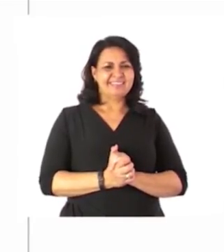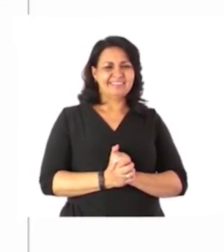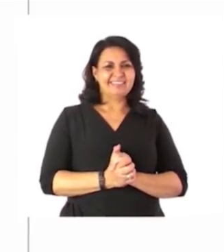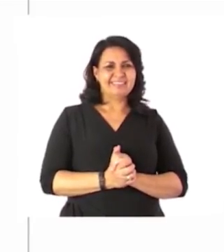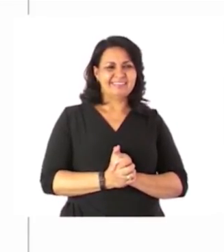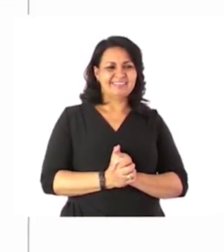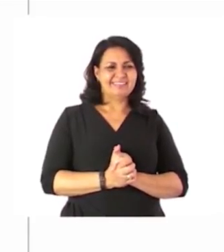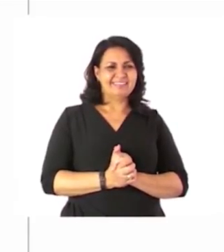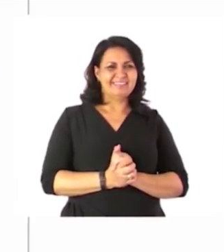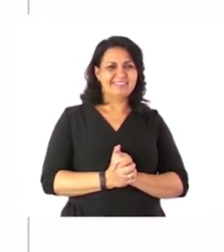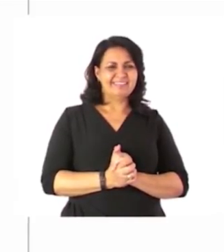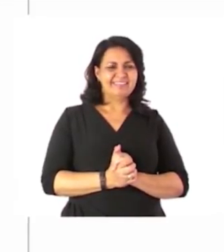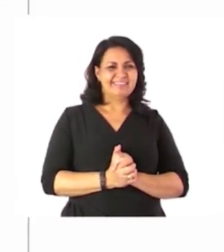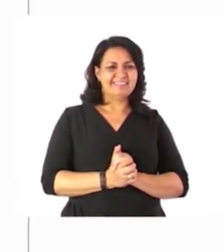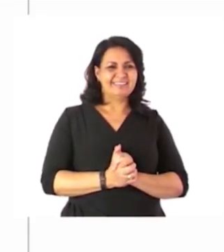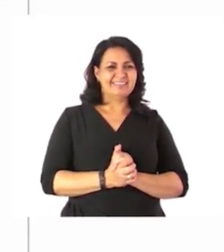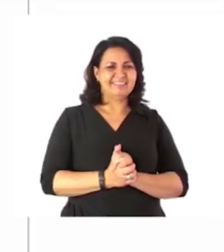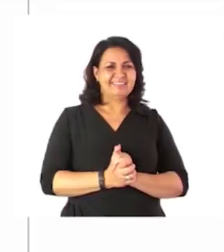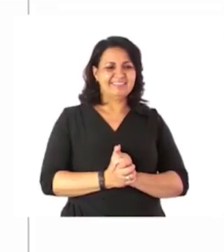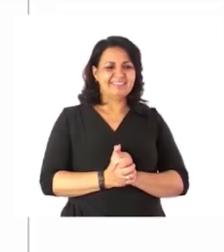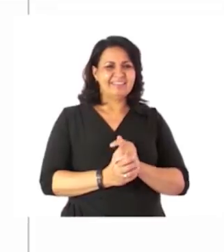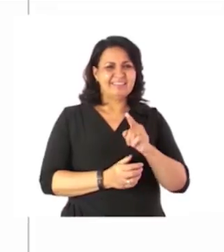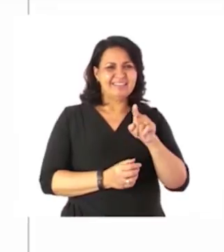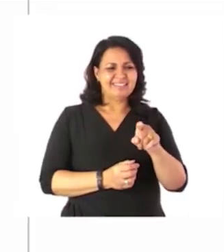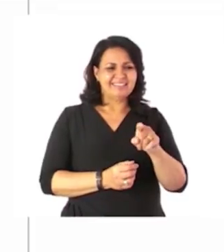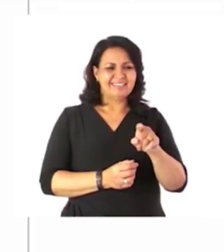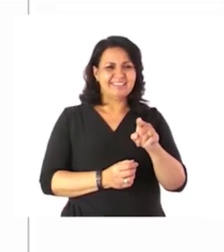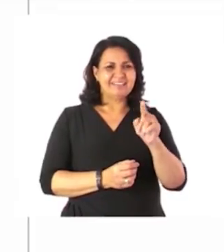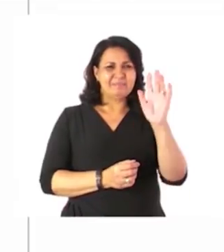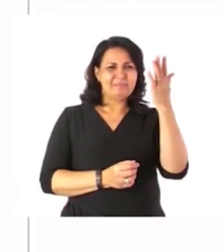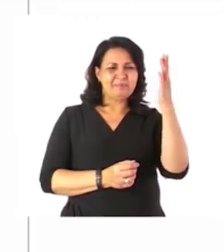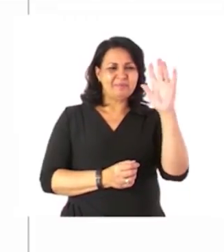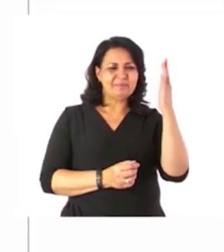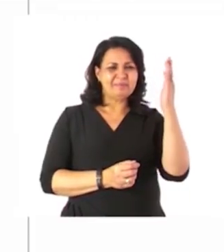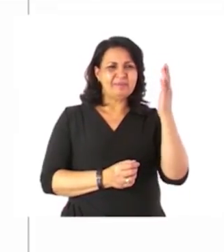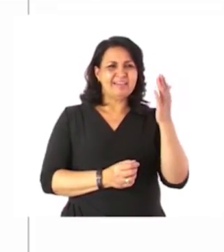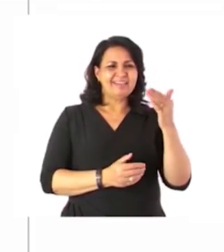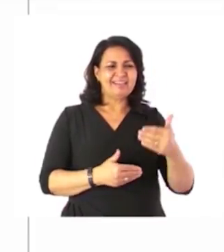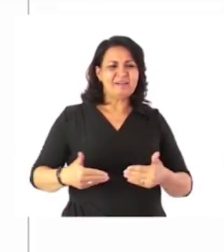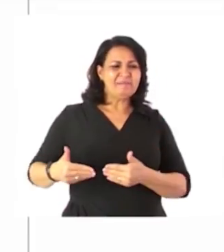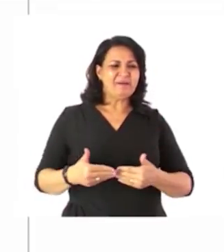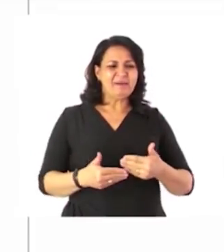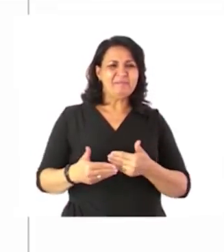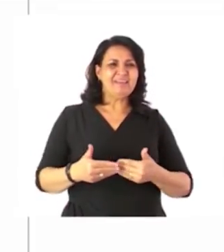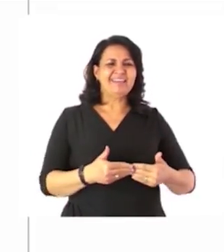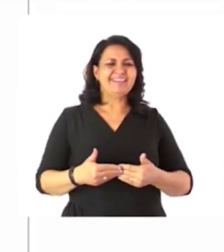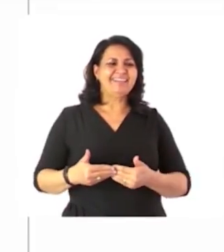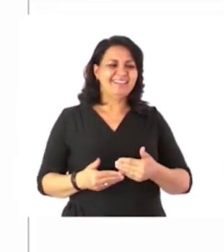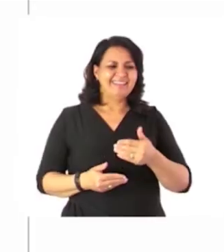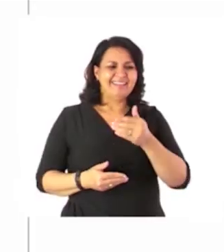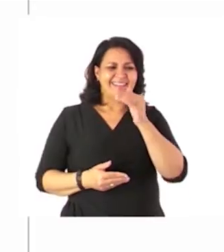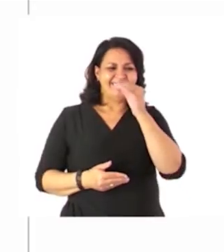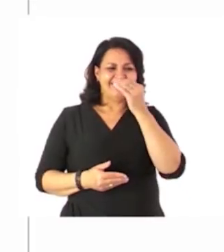and do that later on on this page we are having a baby rhino so